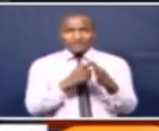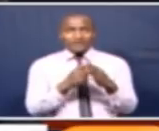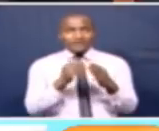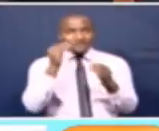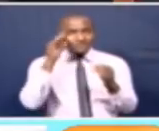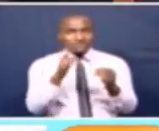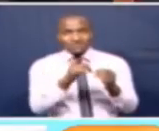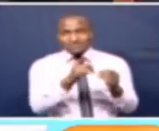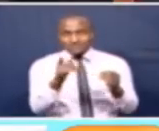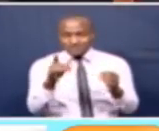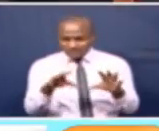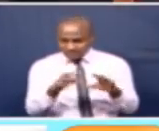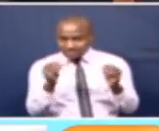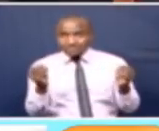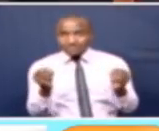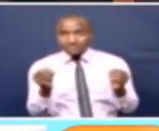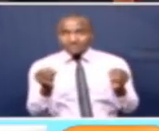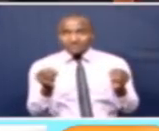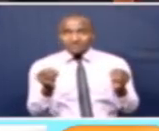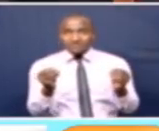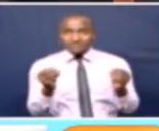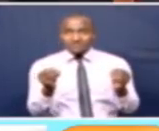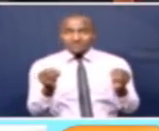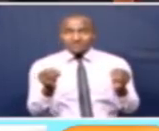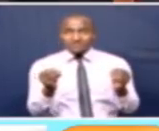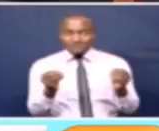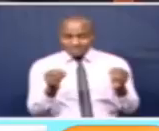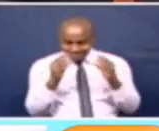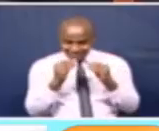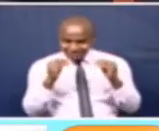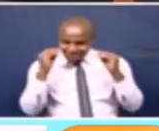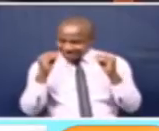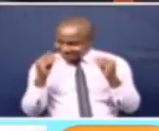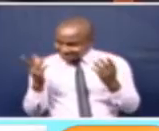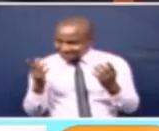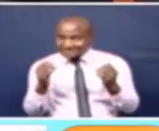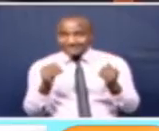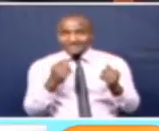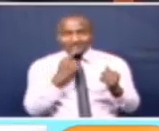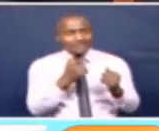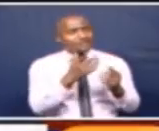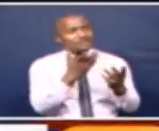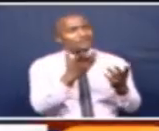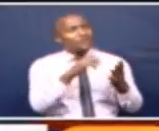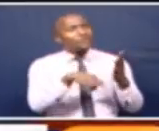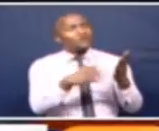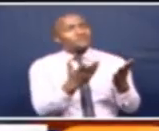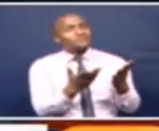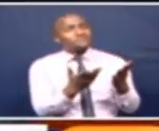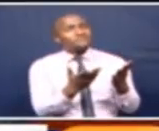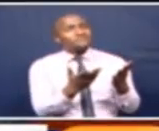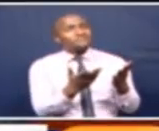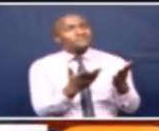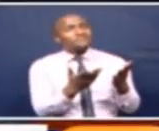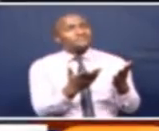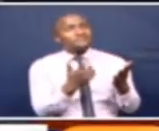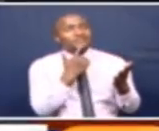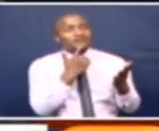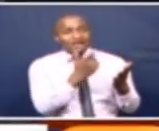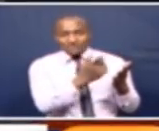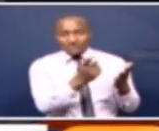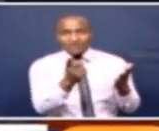students discovered that there was something. You were so, just smiling. So they told me, madam, what is it? Then I told